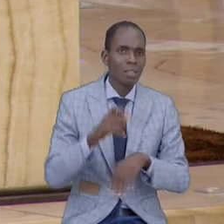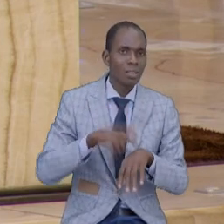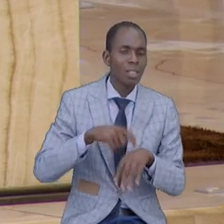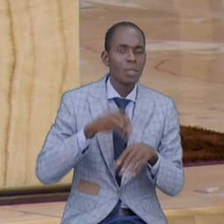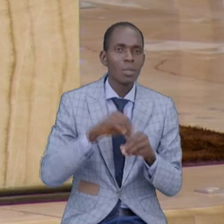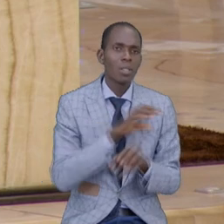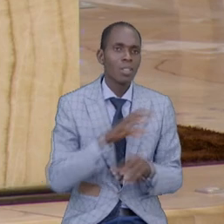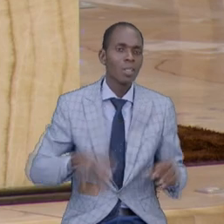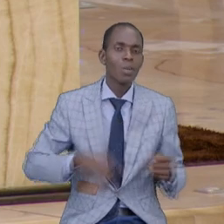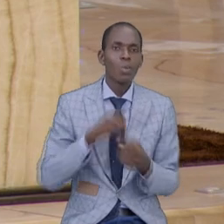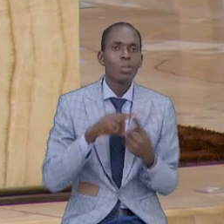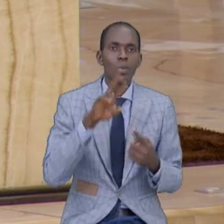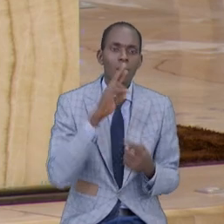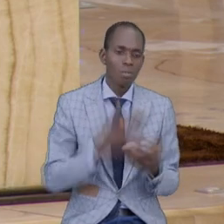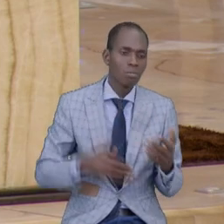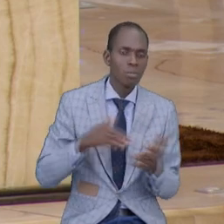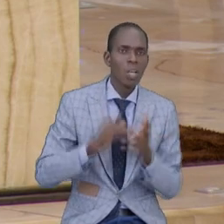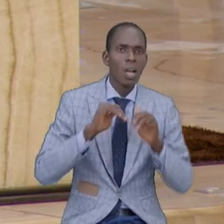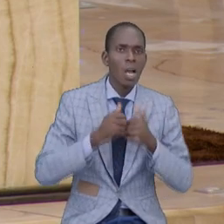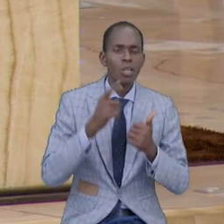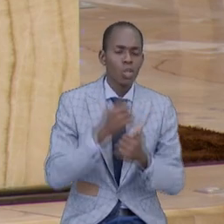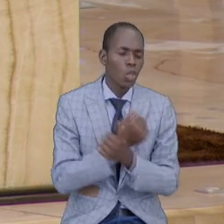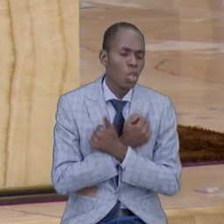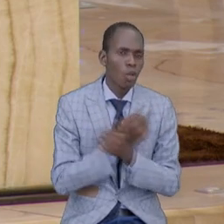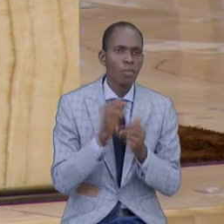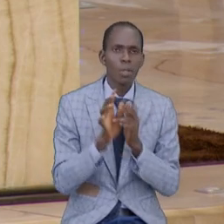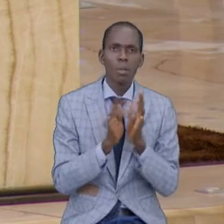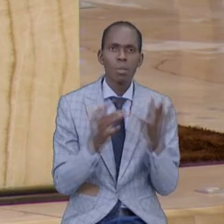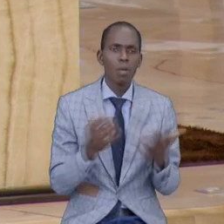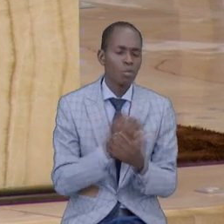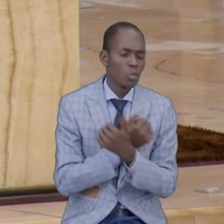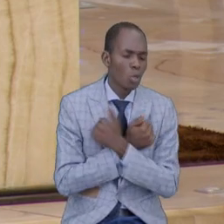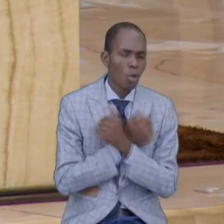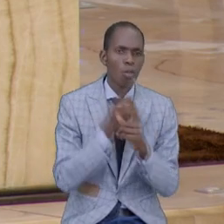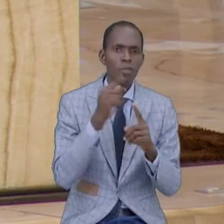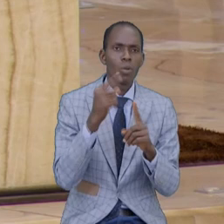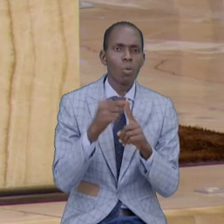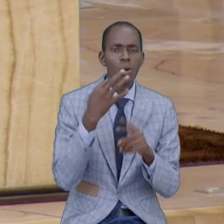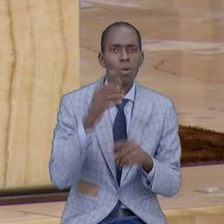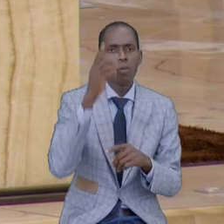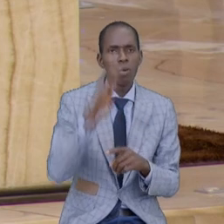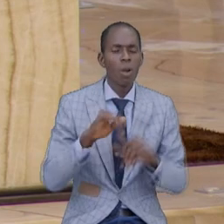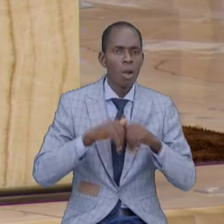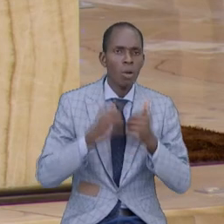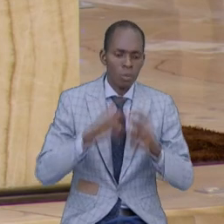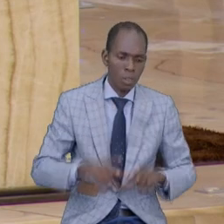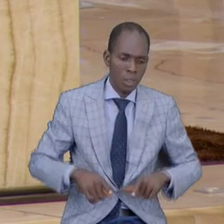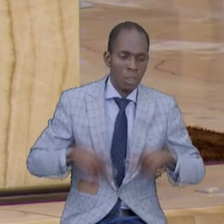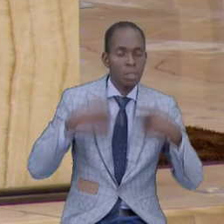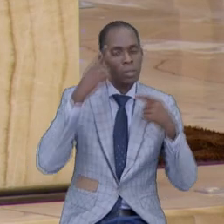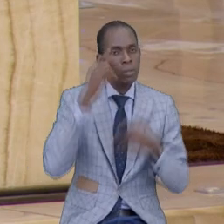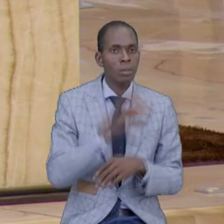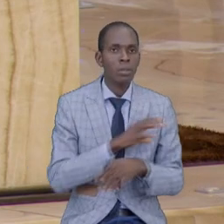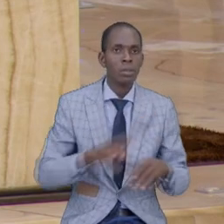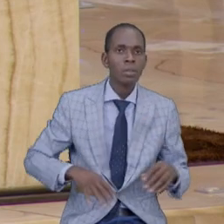born again, how you loved the Bible, how you loved the word of God, how you lived for Christ